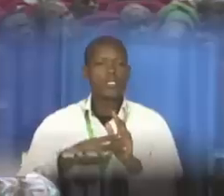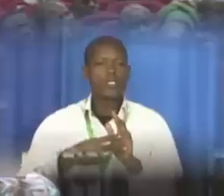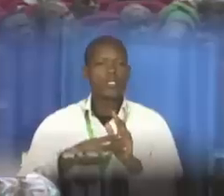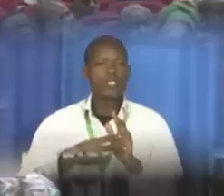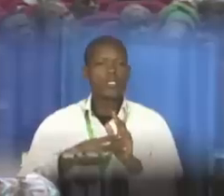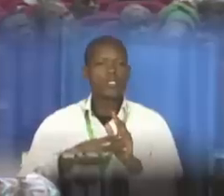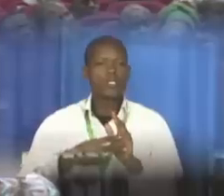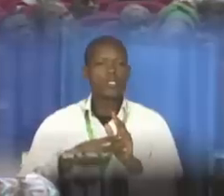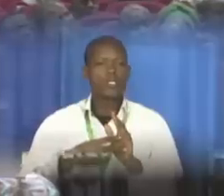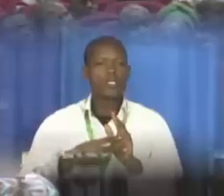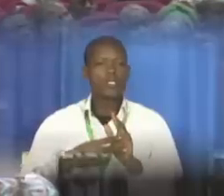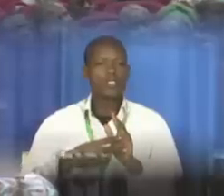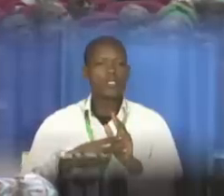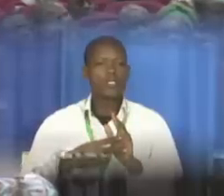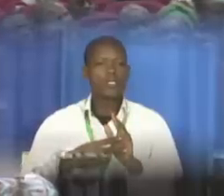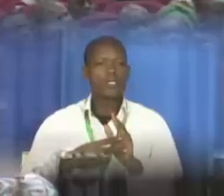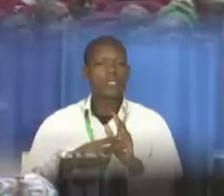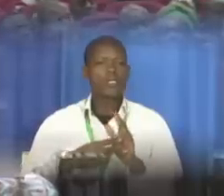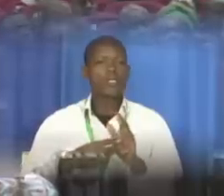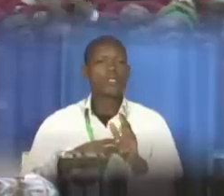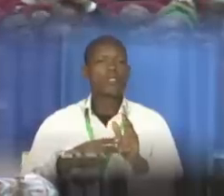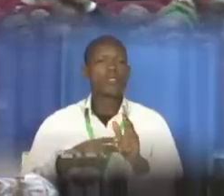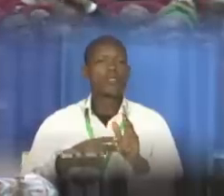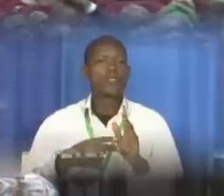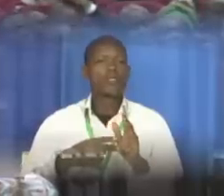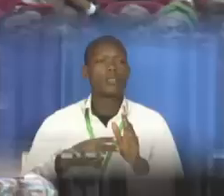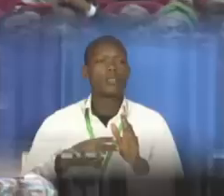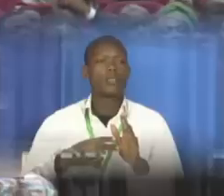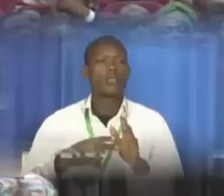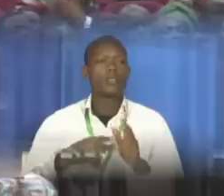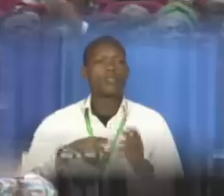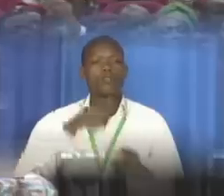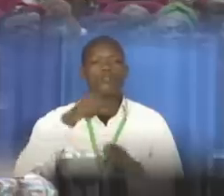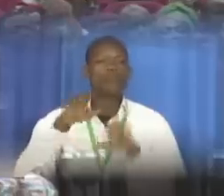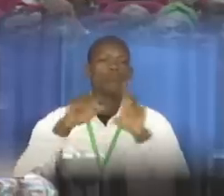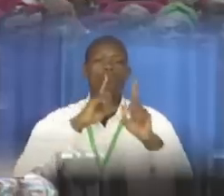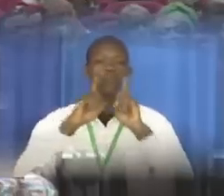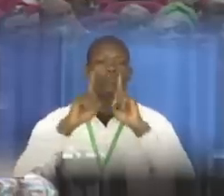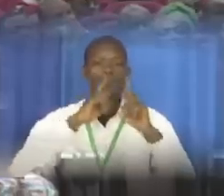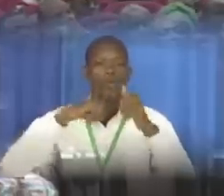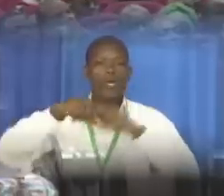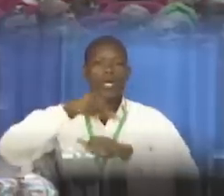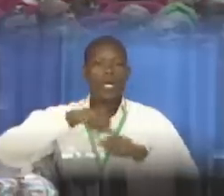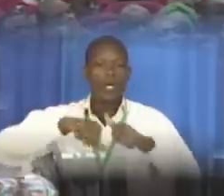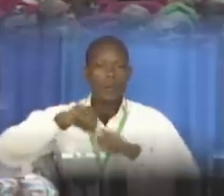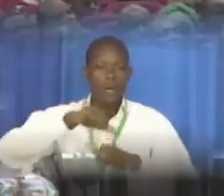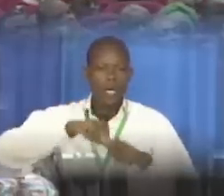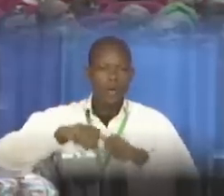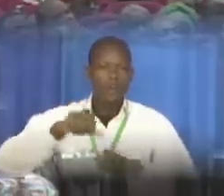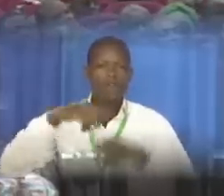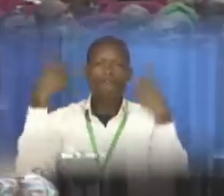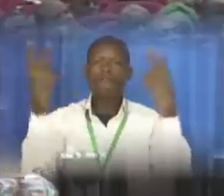You don't talk of victory until you have fought battles. So there will be battles,